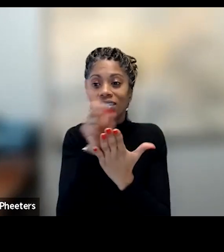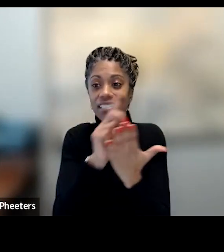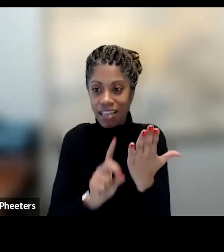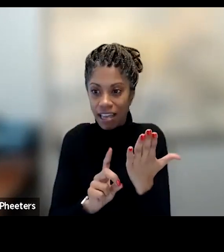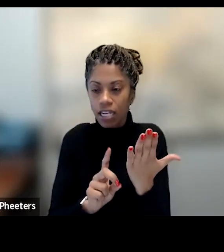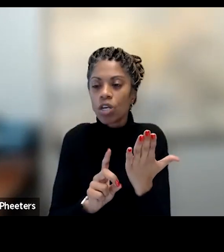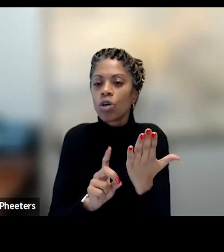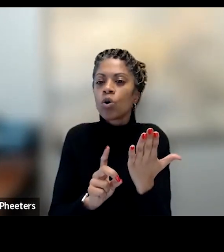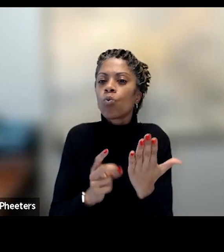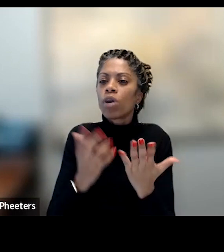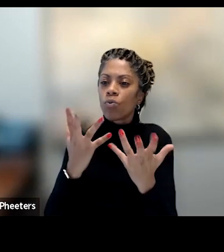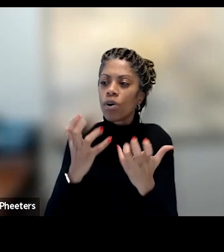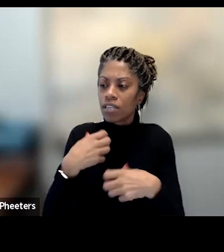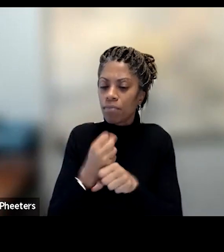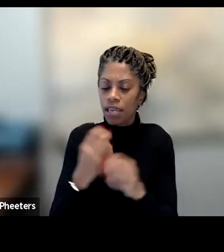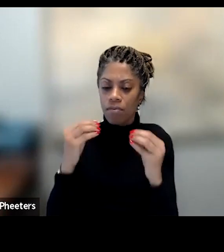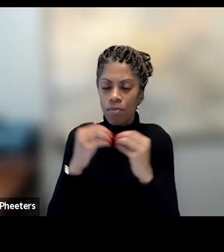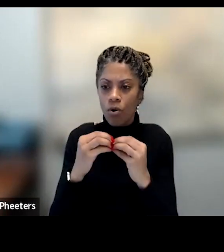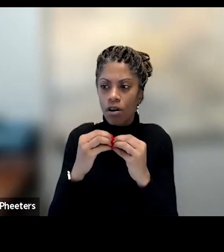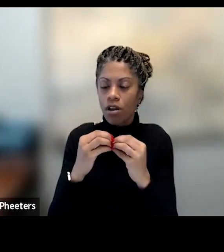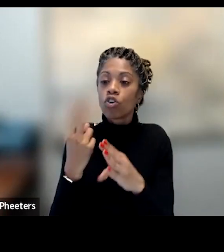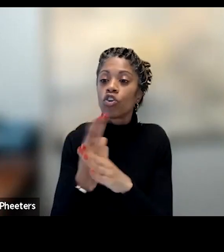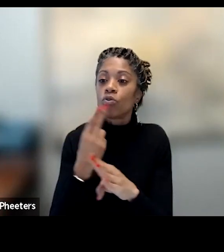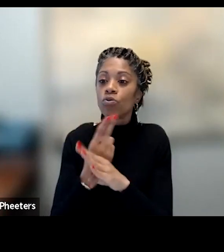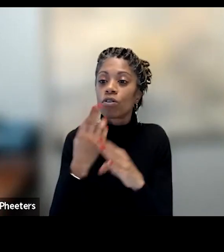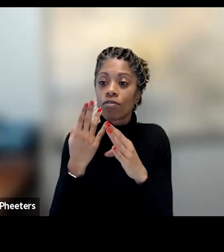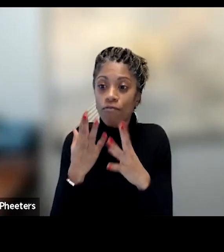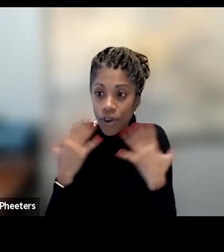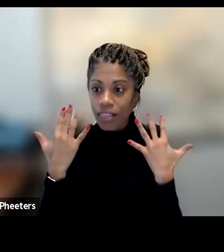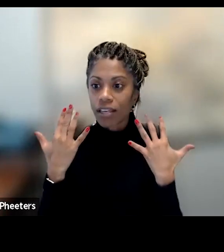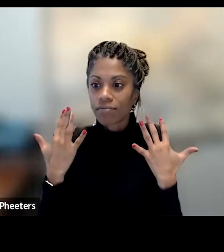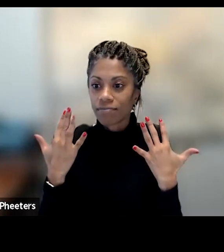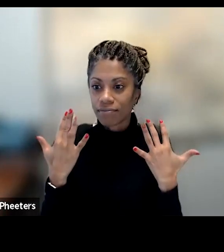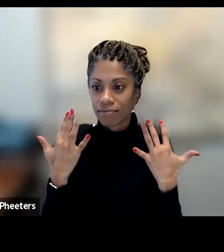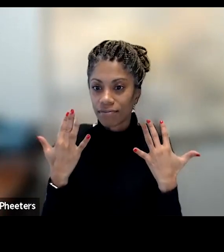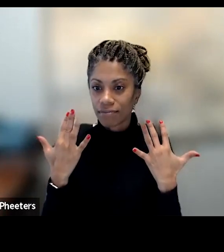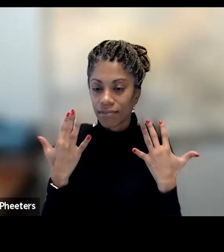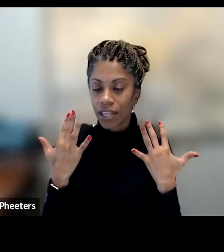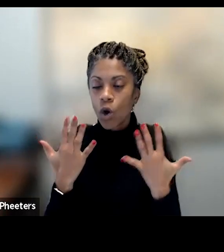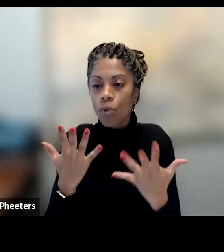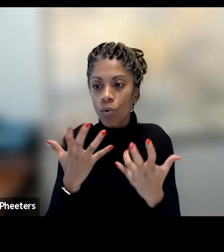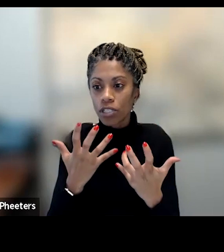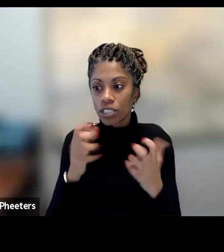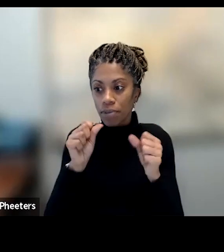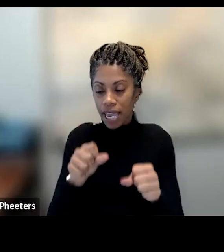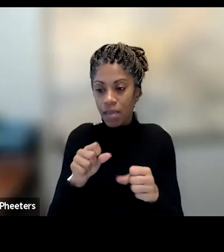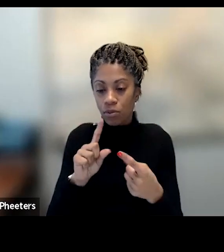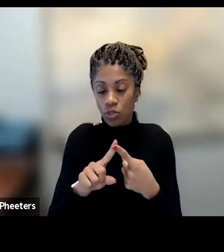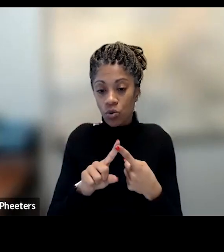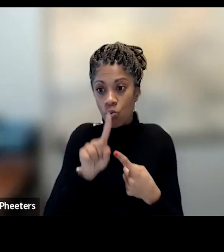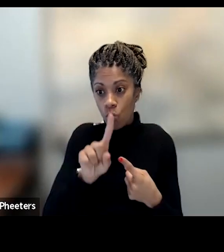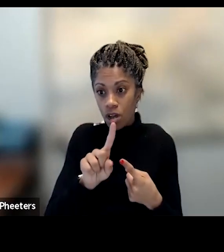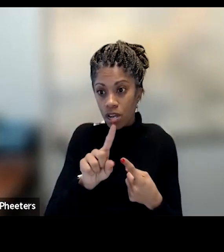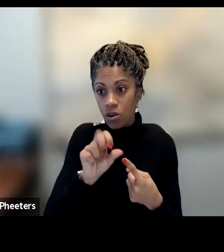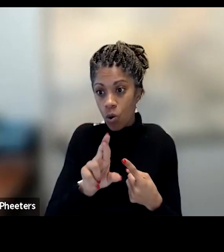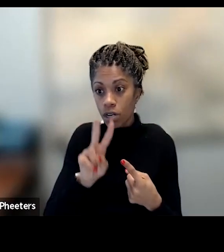user-friendly. There's so much rich tools in the website, and we want to make sure that within 1 to 2 clicks, you can get access to what you need.